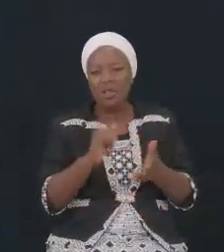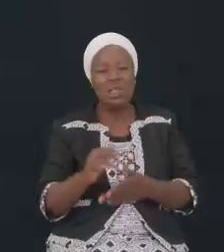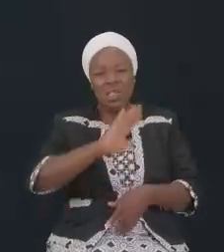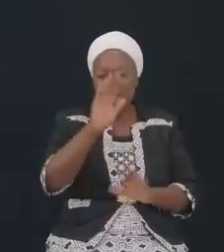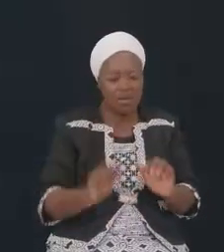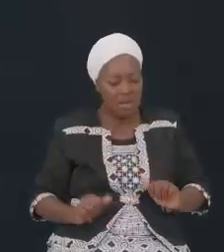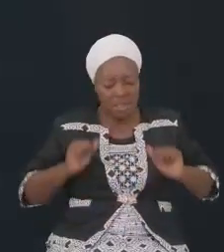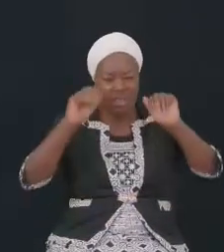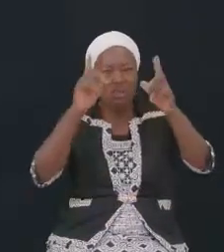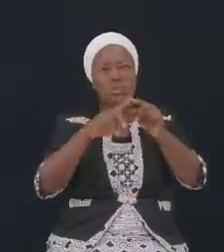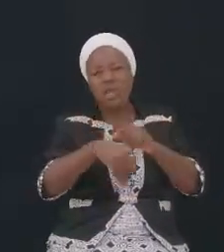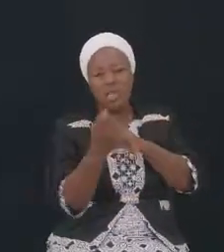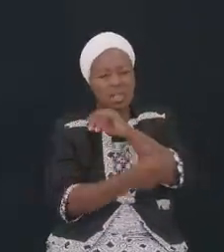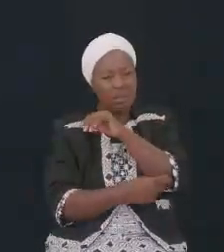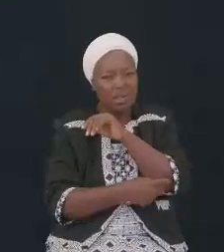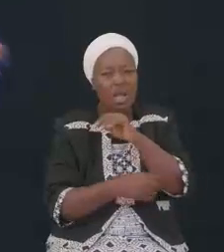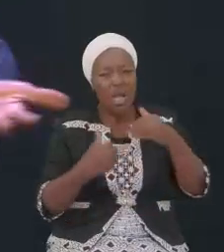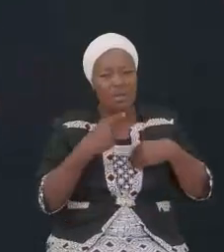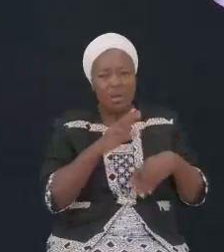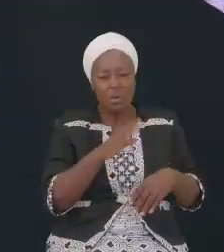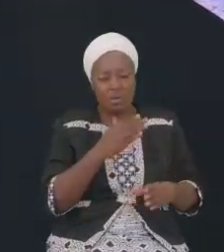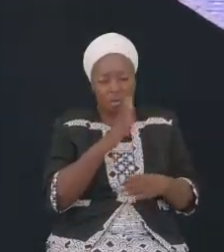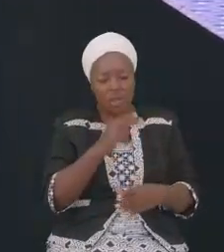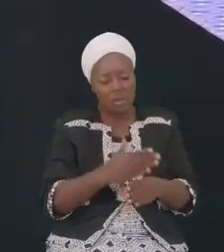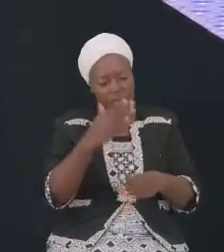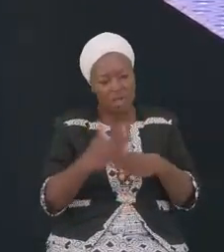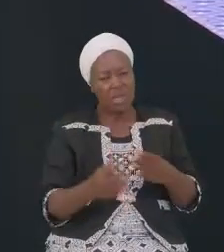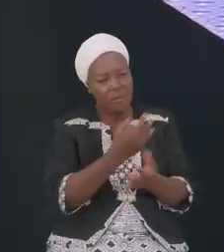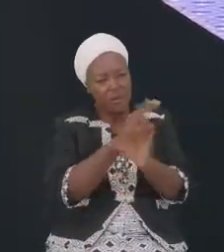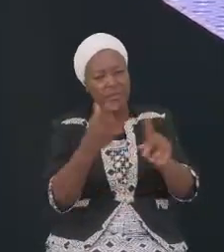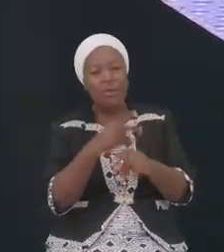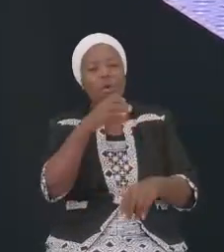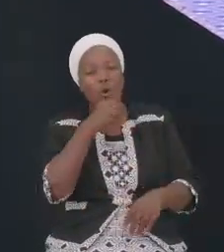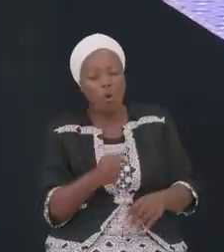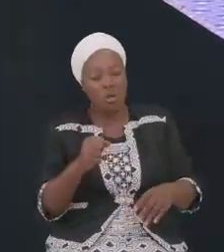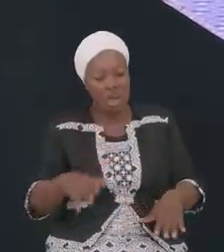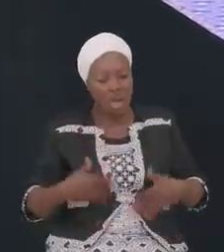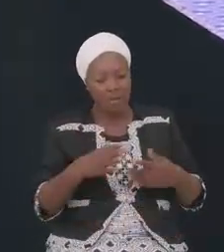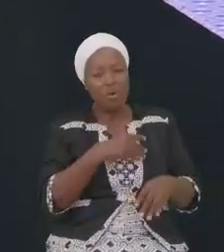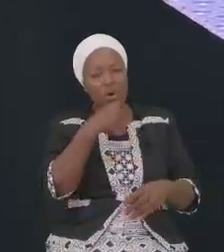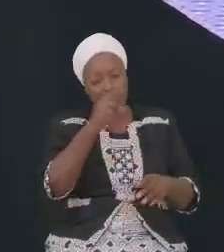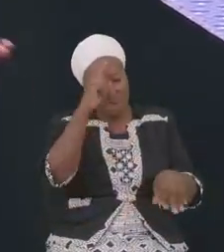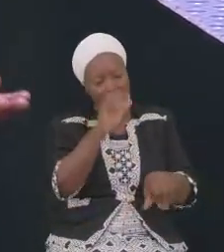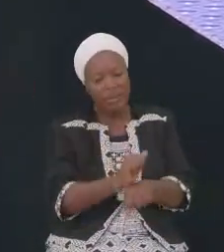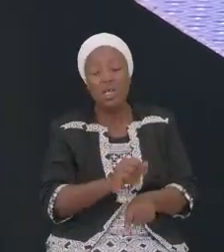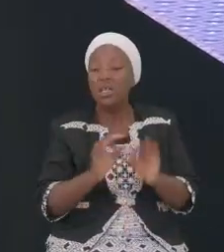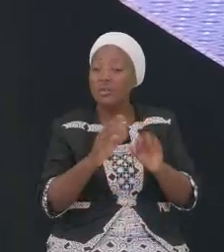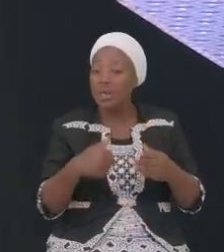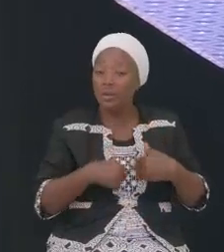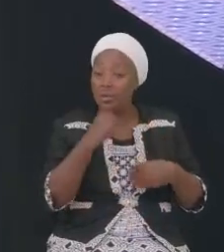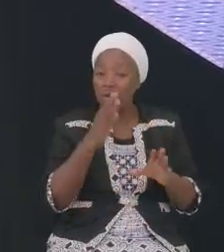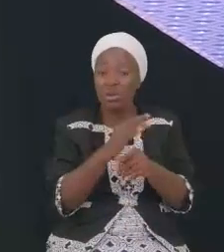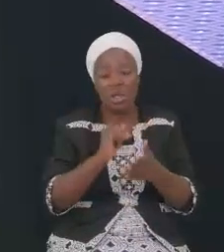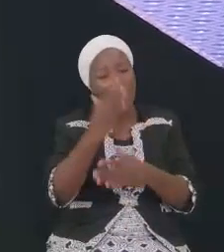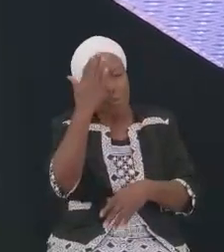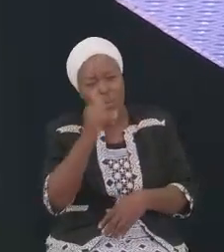yields to any temptation? Have you been totally free from your old life, from your old habits? If we have not got that, why?